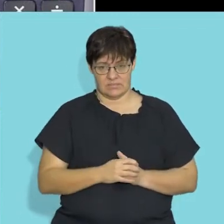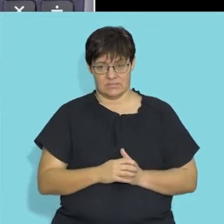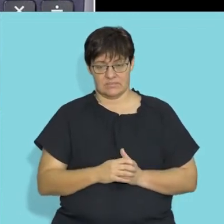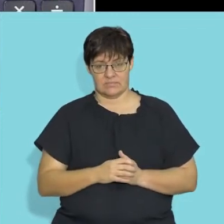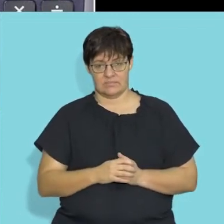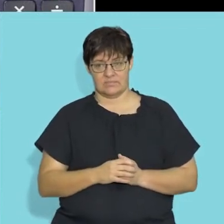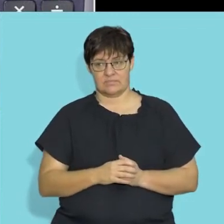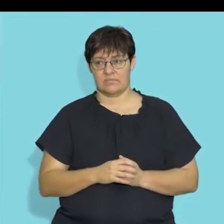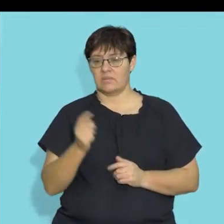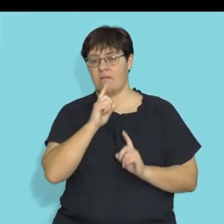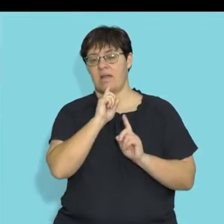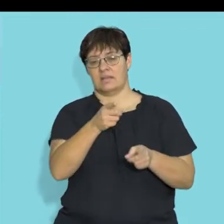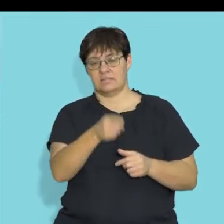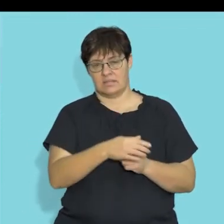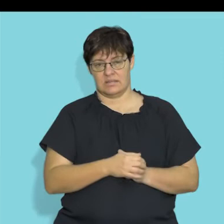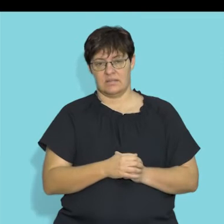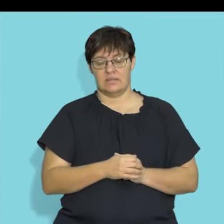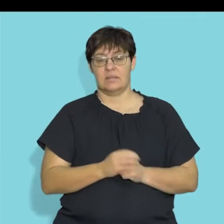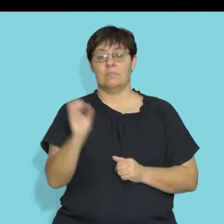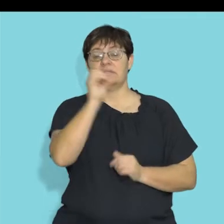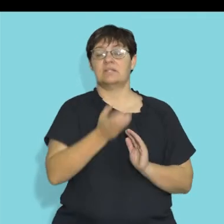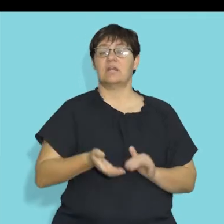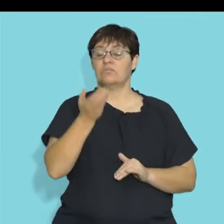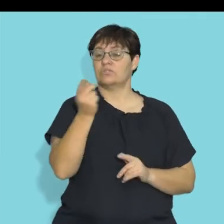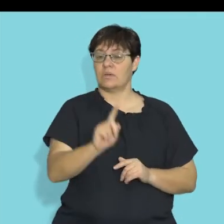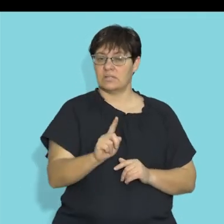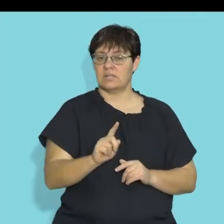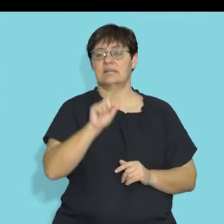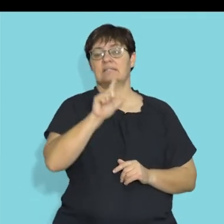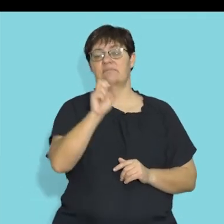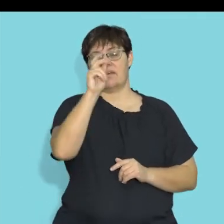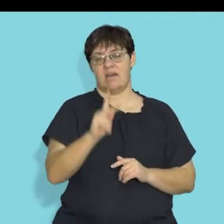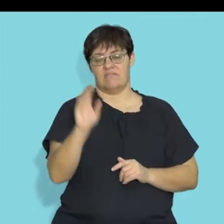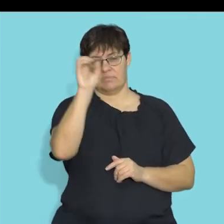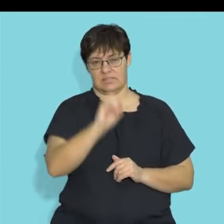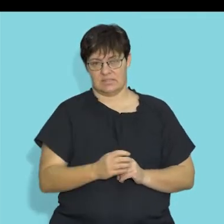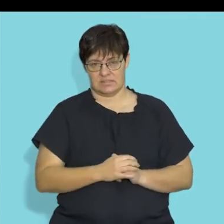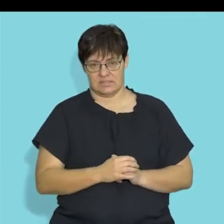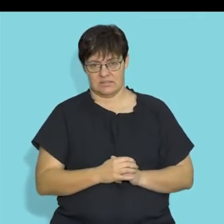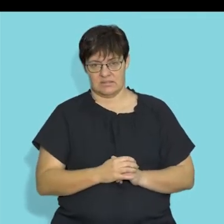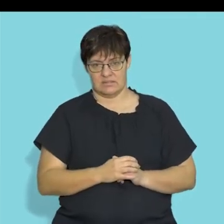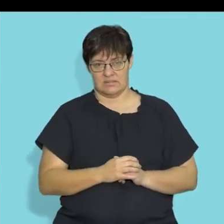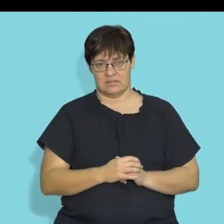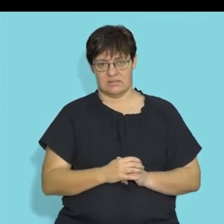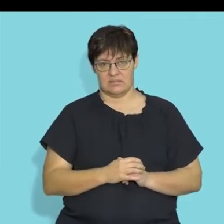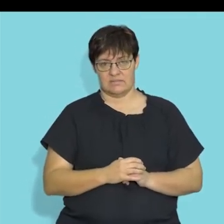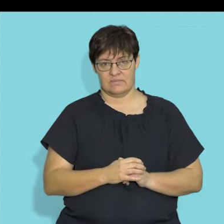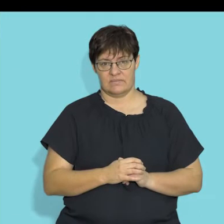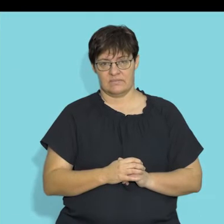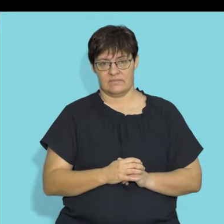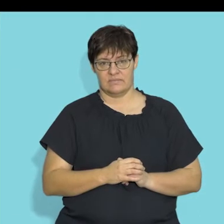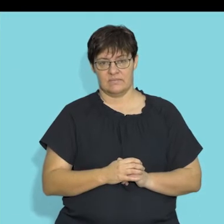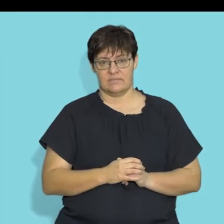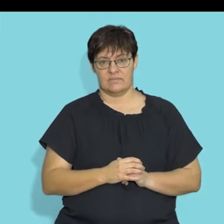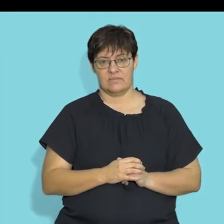7.5%. So here you go, there's your answer. The percentage increase was 7.5% from the